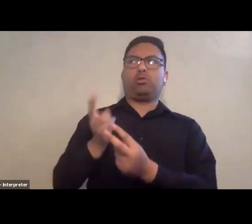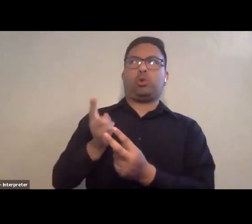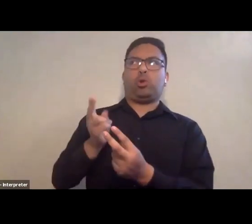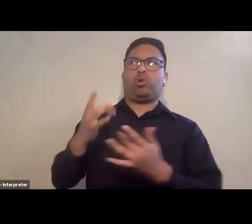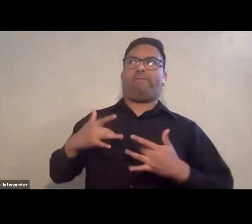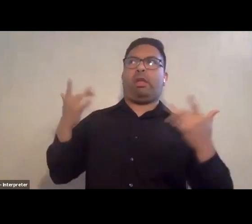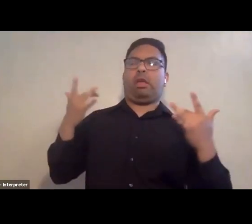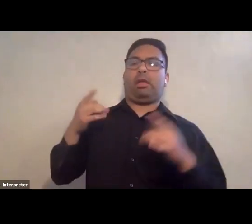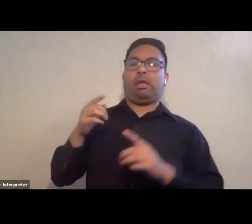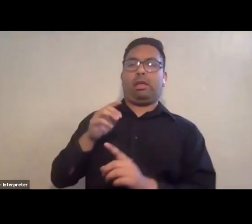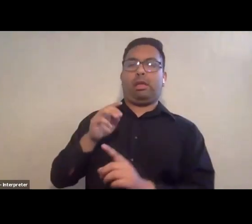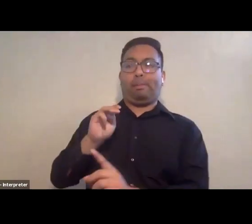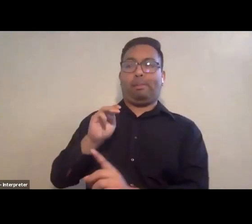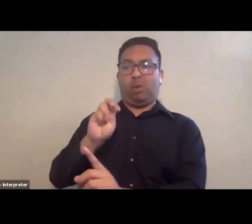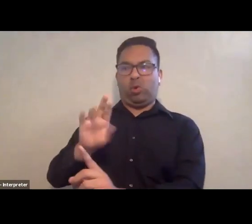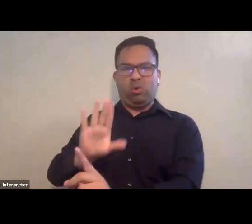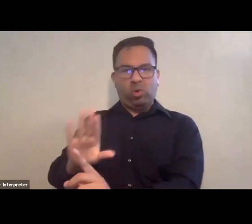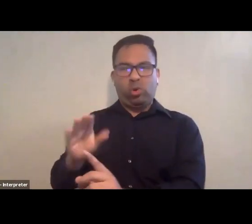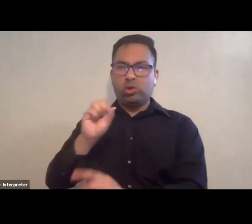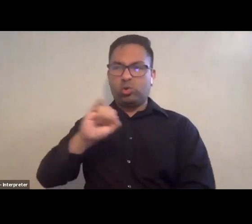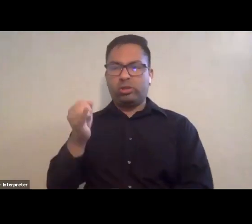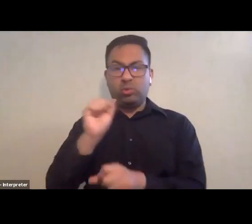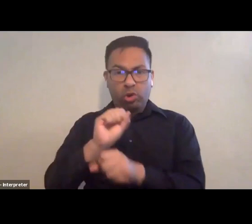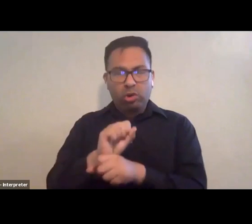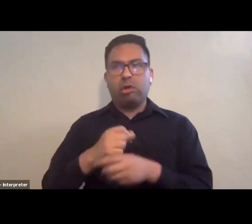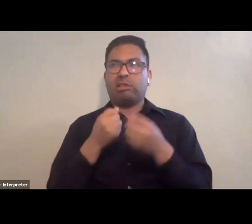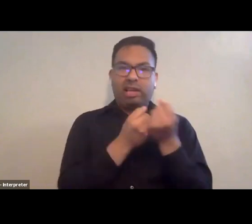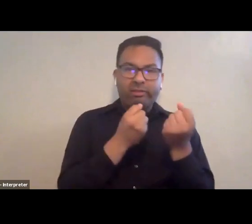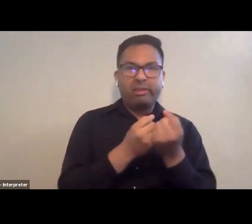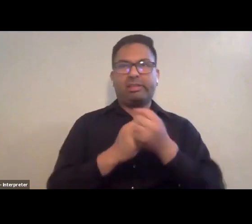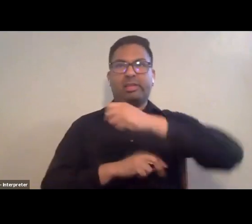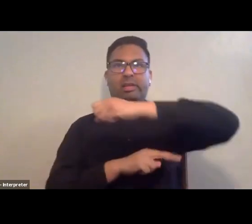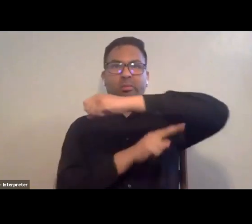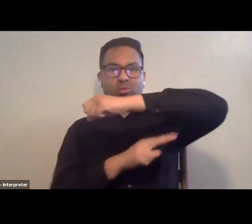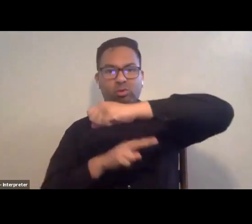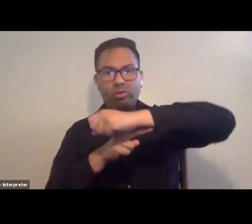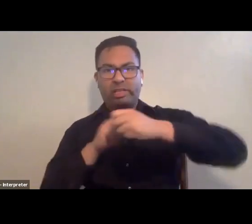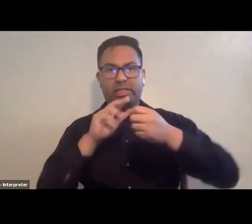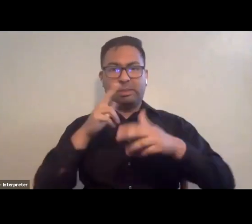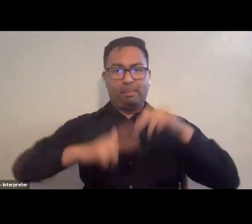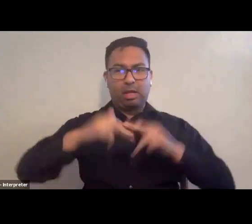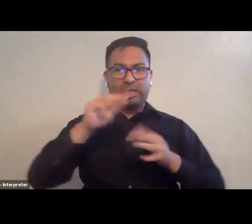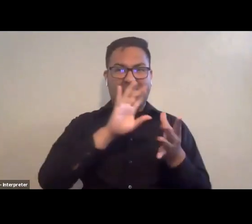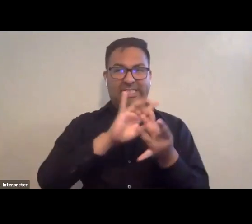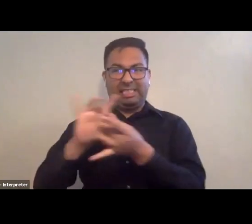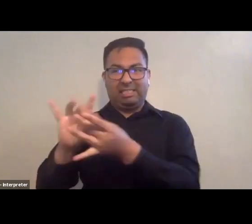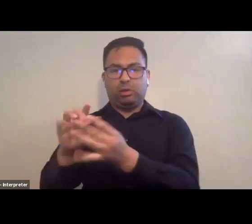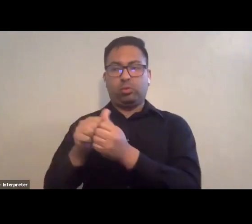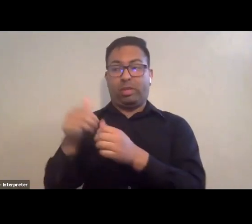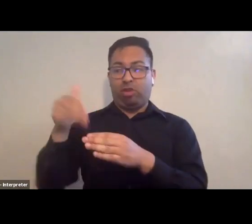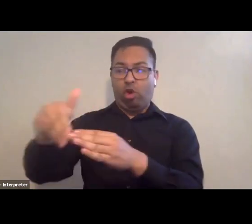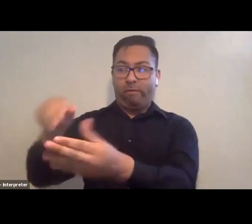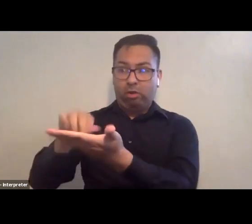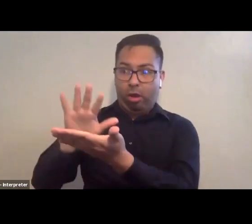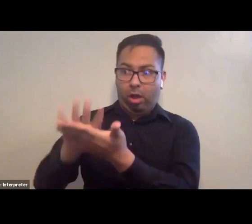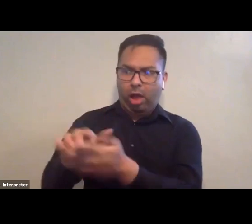social justice work, advocacy, and bridge building with her archival documents will continue long